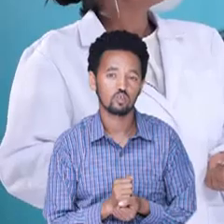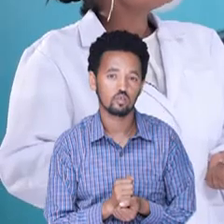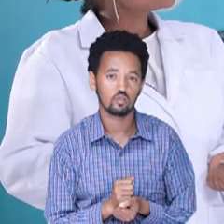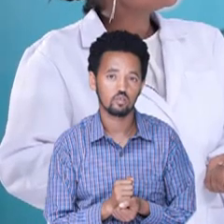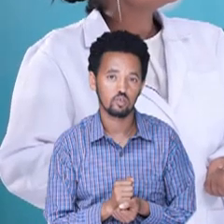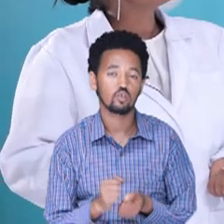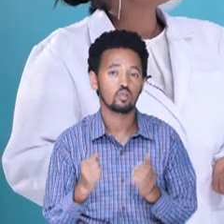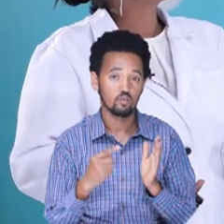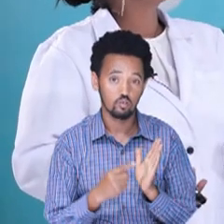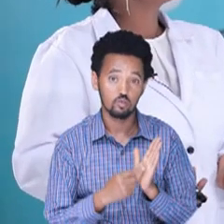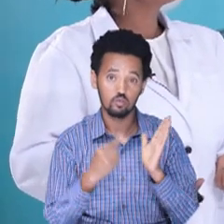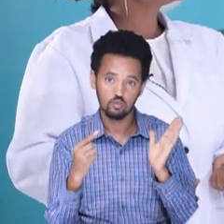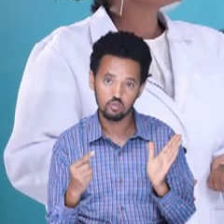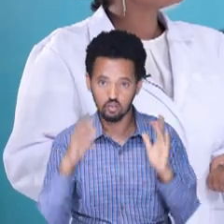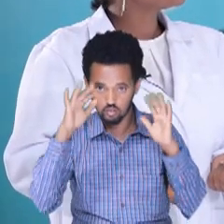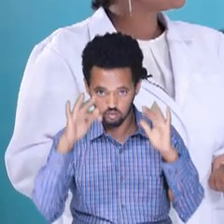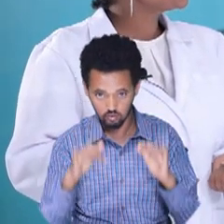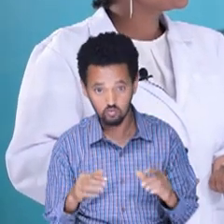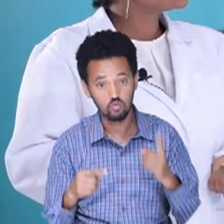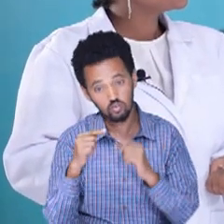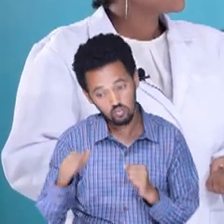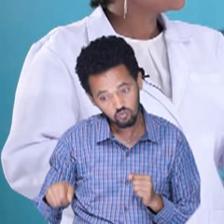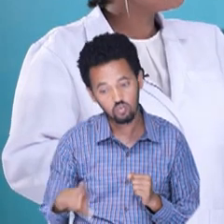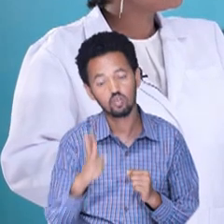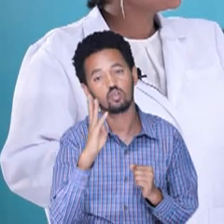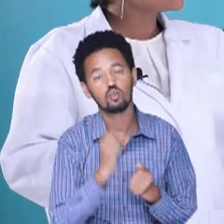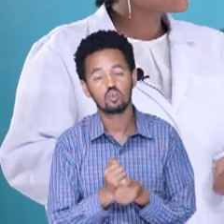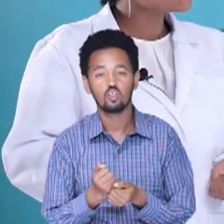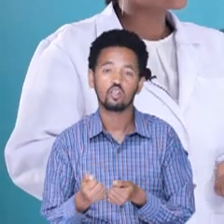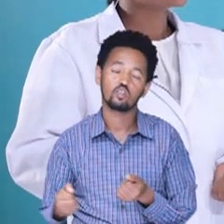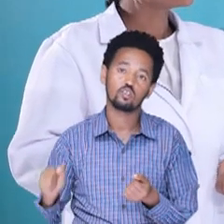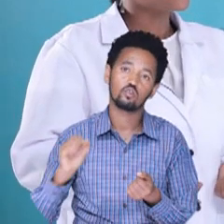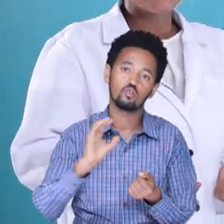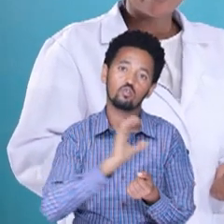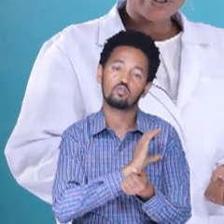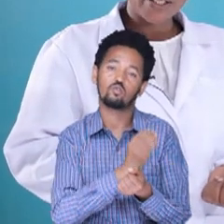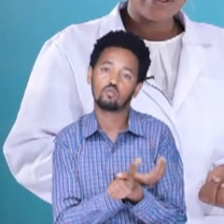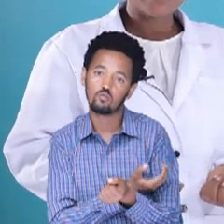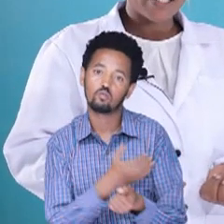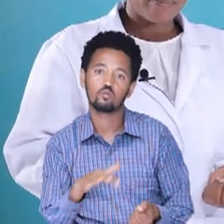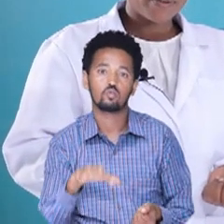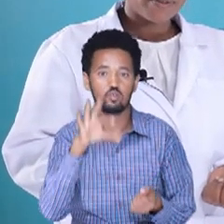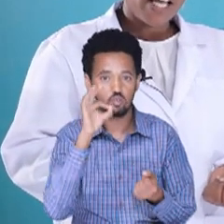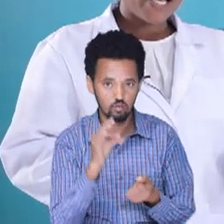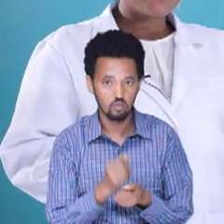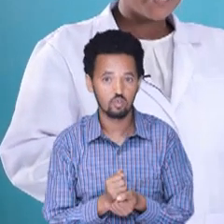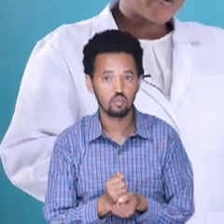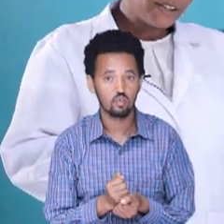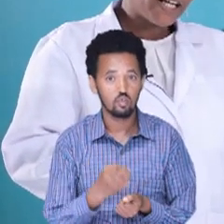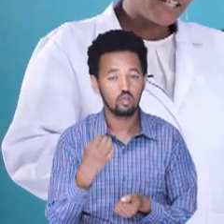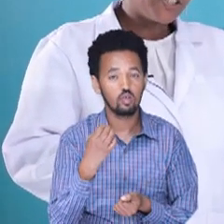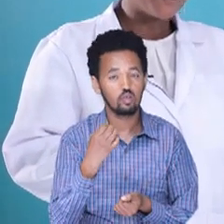vegetation. The tropical rainforest vegetation develop in areas with equatorial climate.